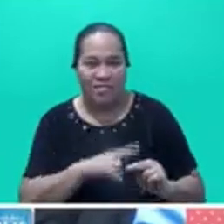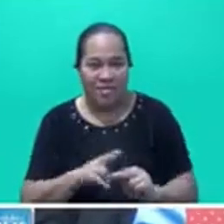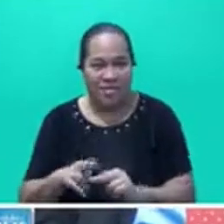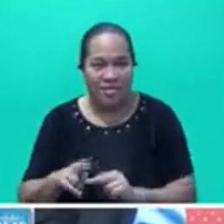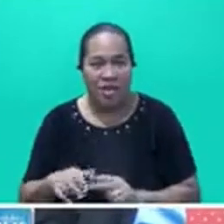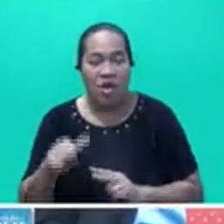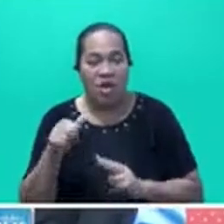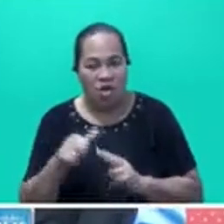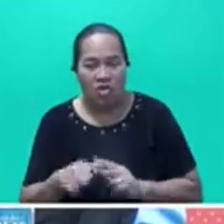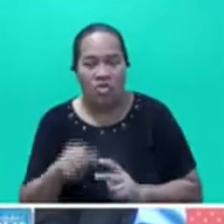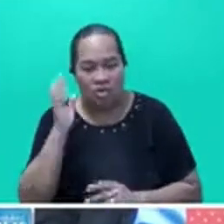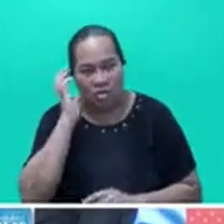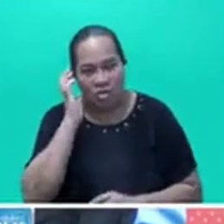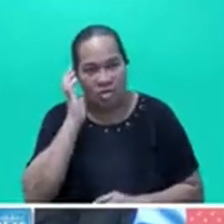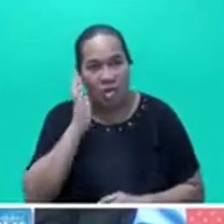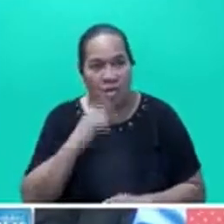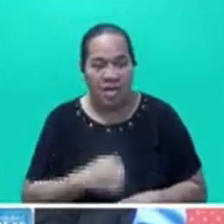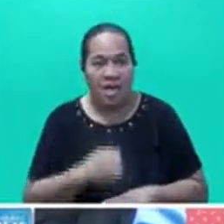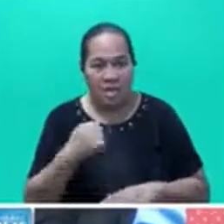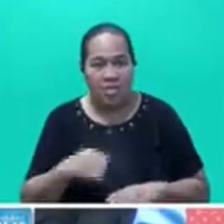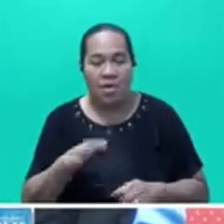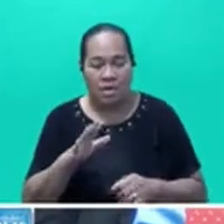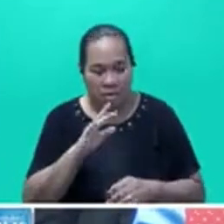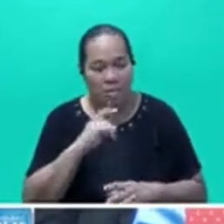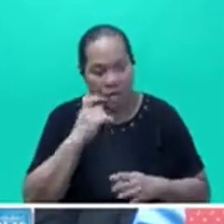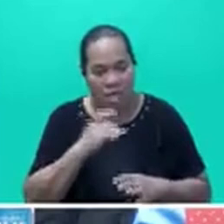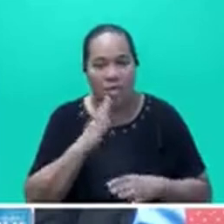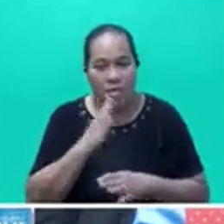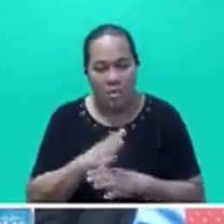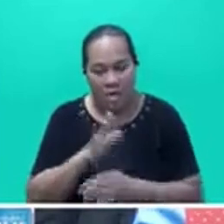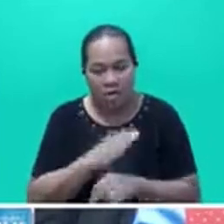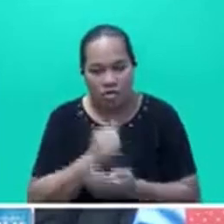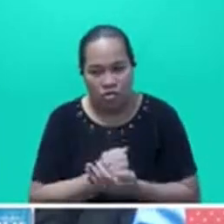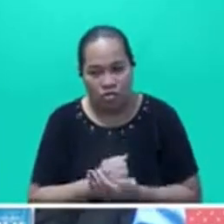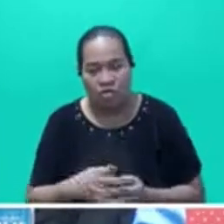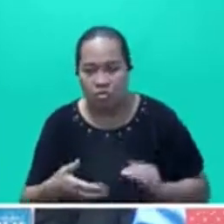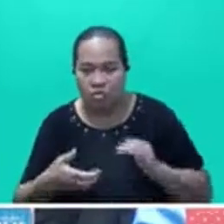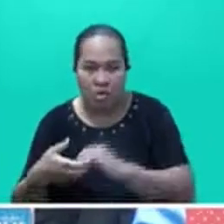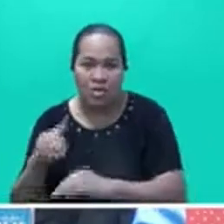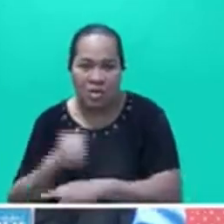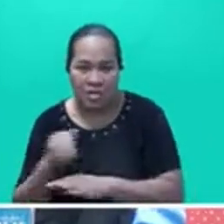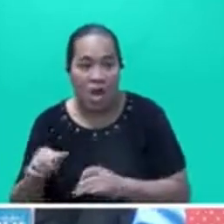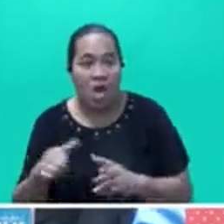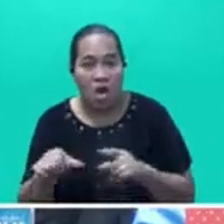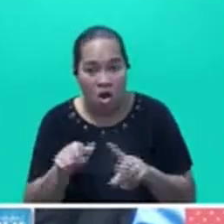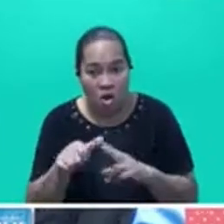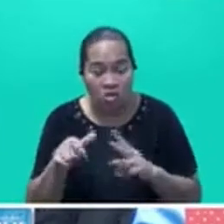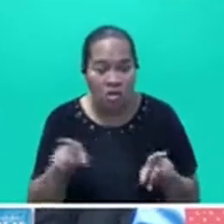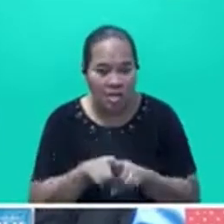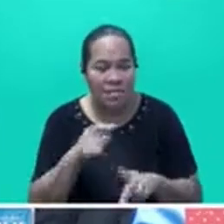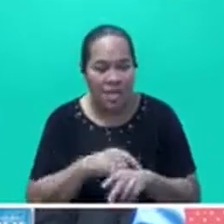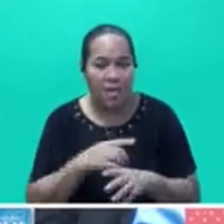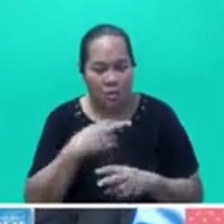the government in waiting, we are here to ensure that we work with the government at the same time, keep them in check as well, and of course, hope that we will